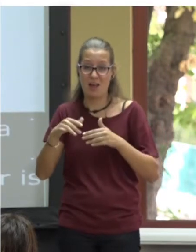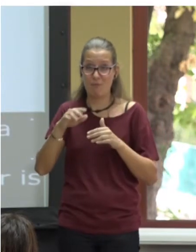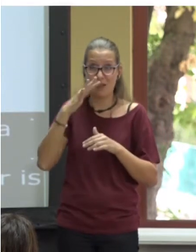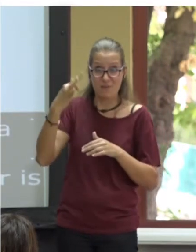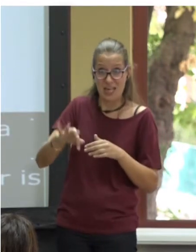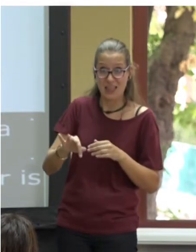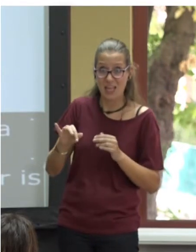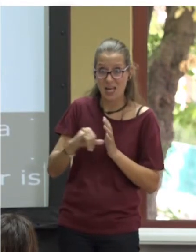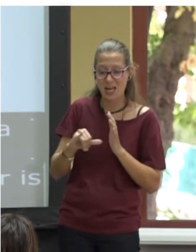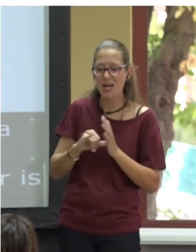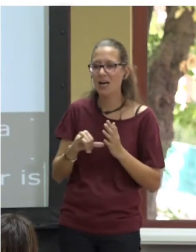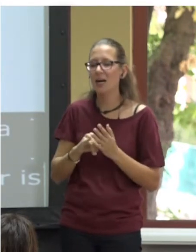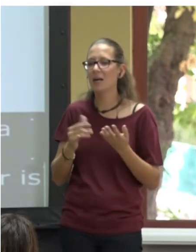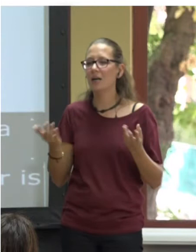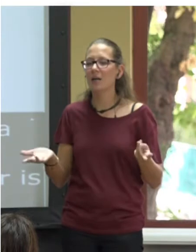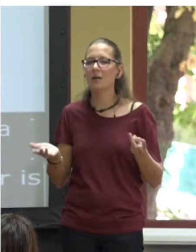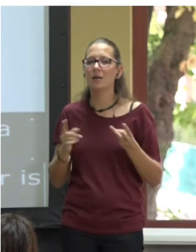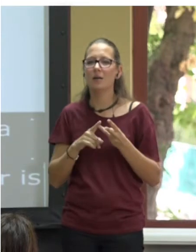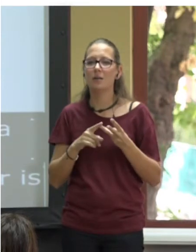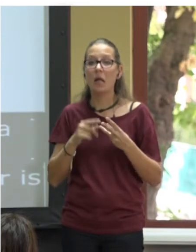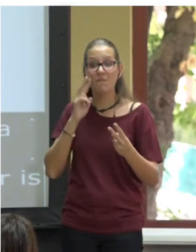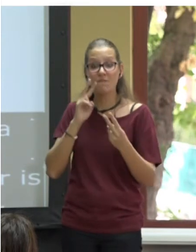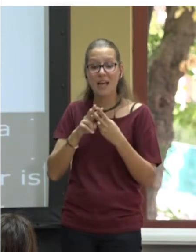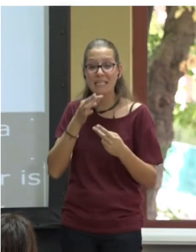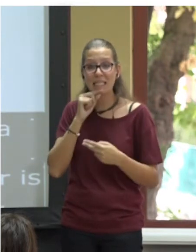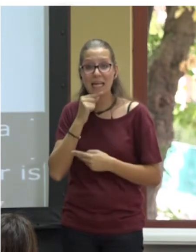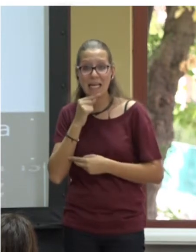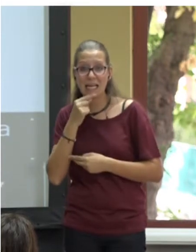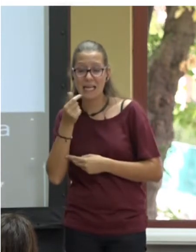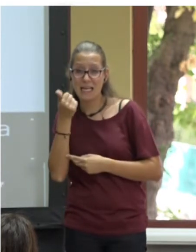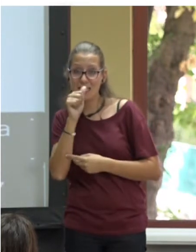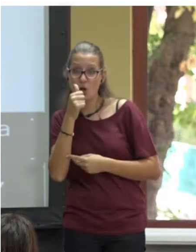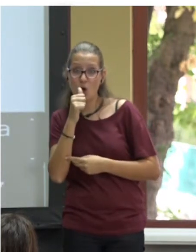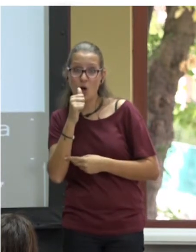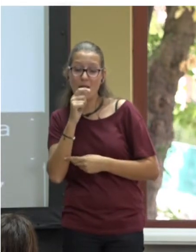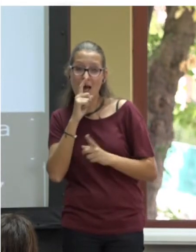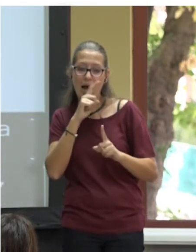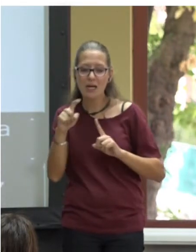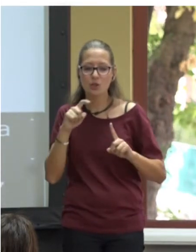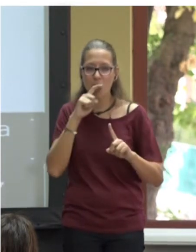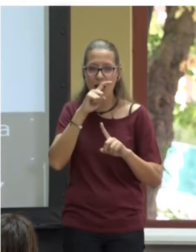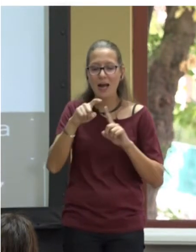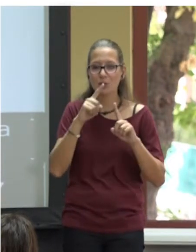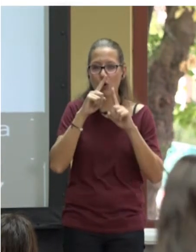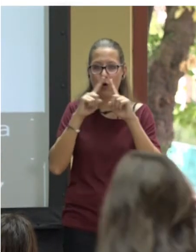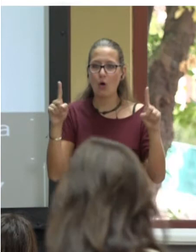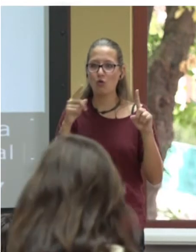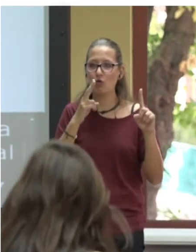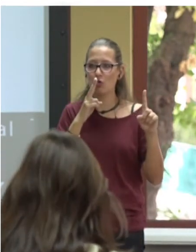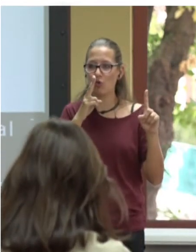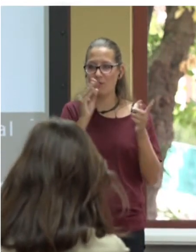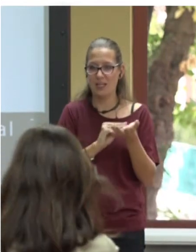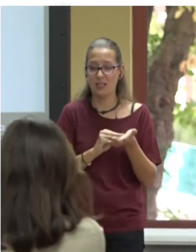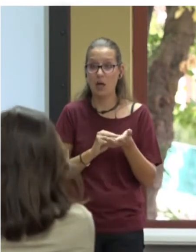his grandson, twice a year. But my son and my father have a